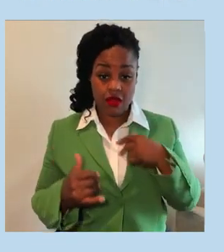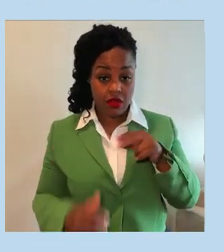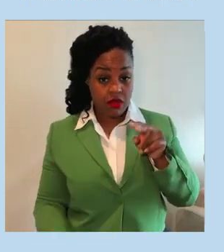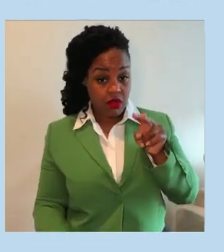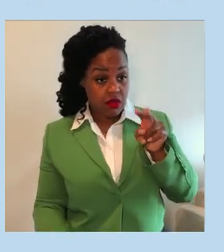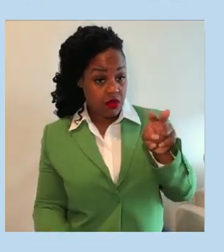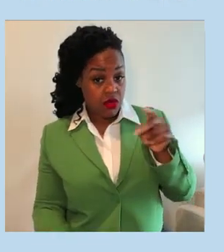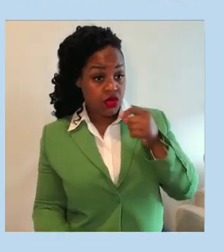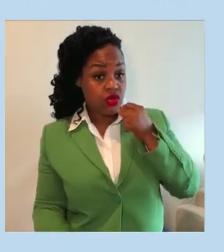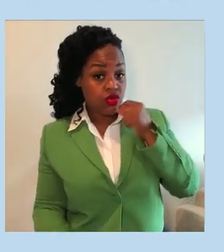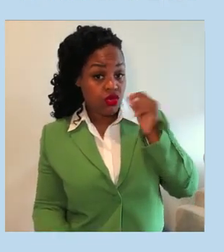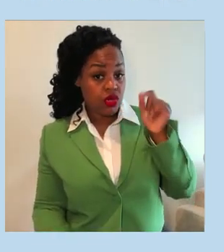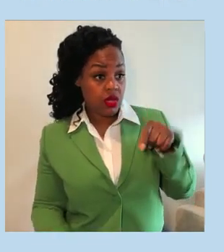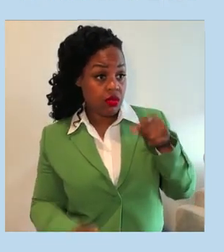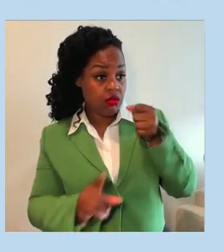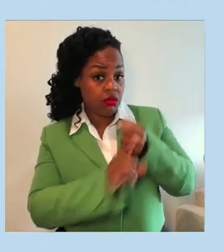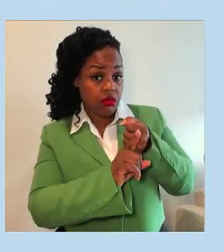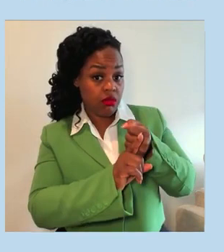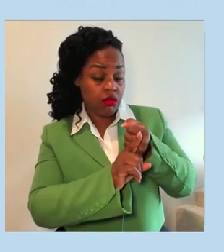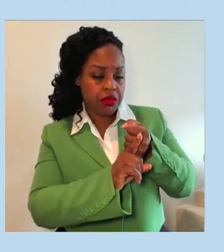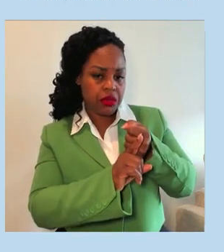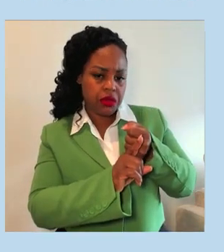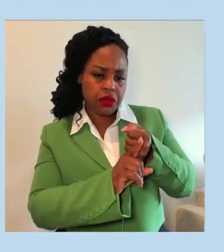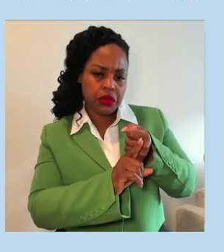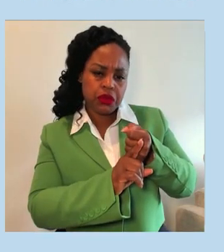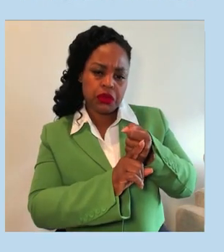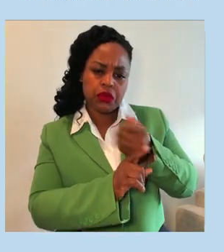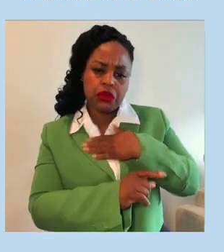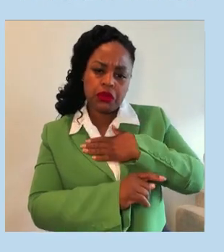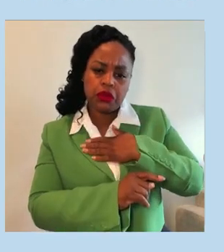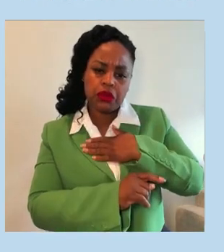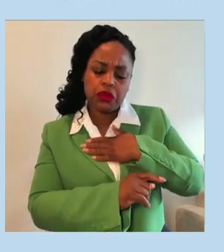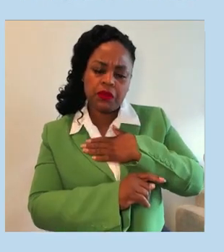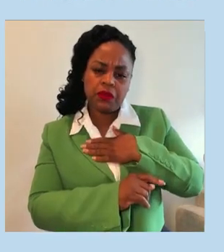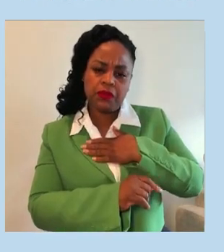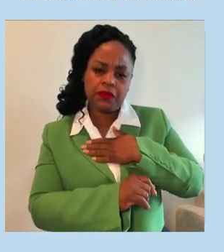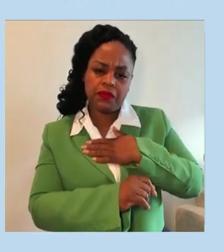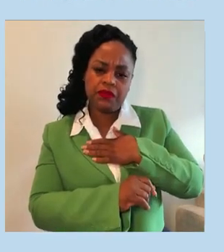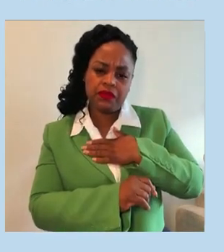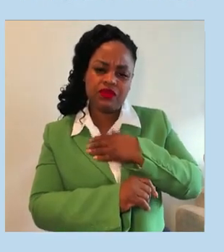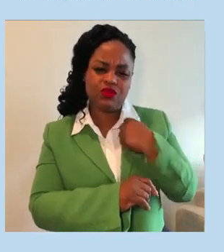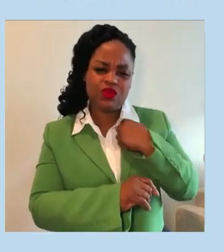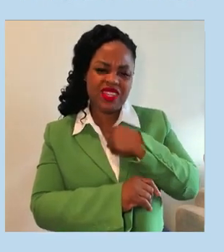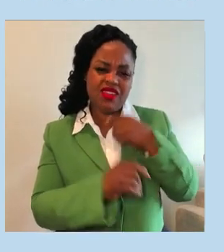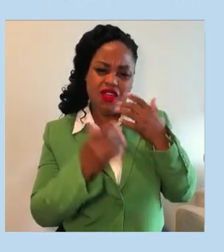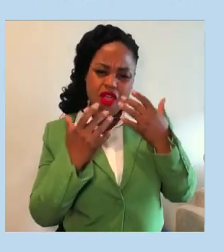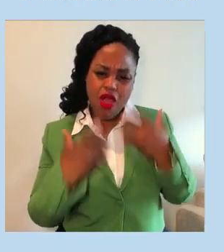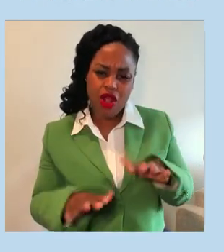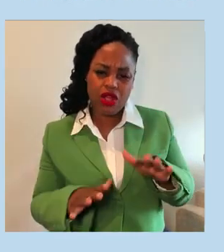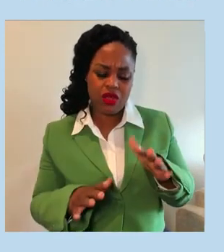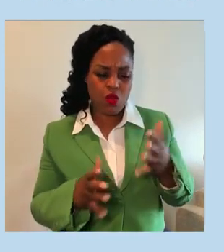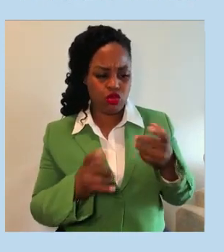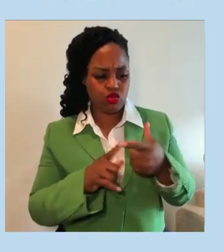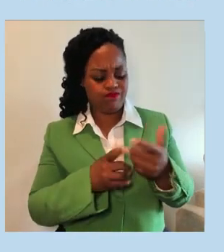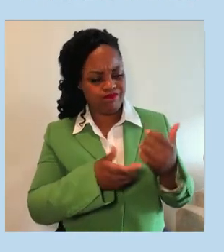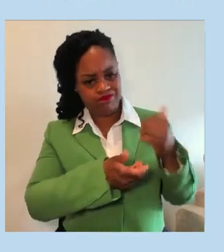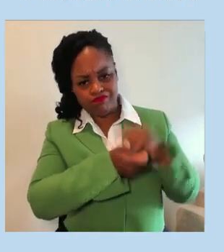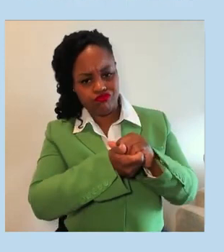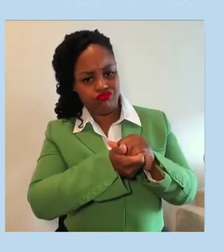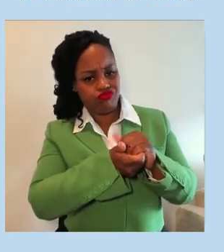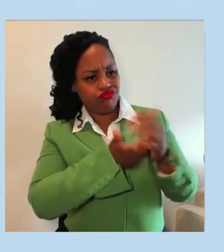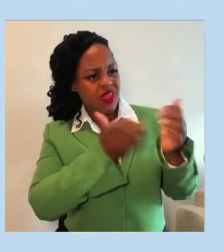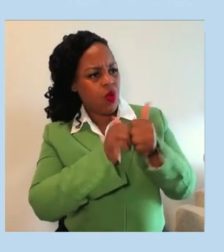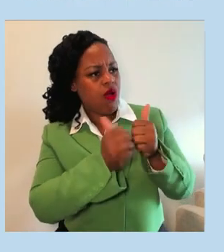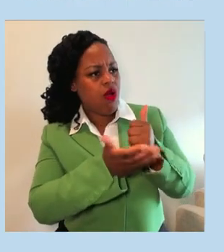unimaginable, and we are here as partners to help and assist in any way possible. President